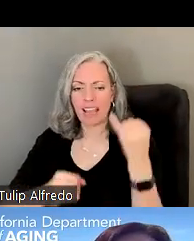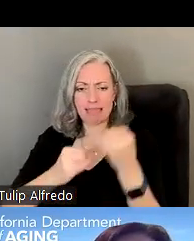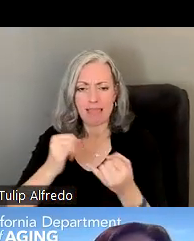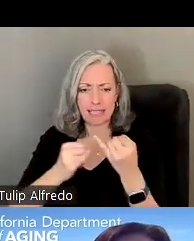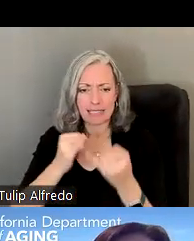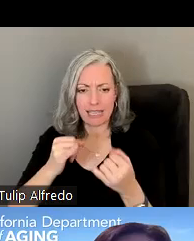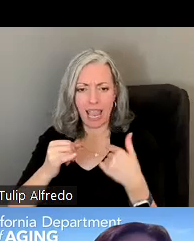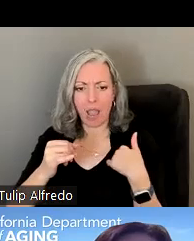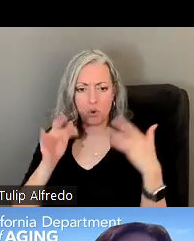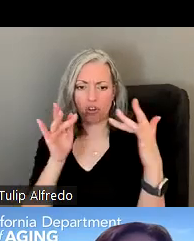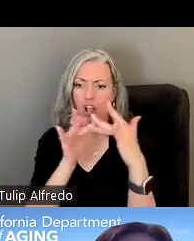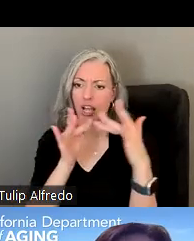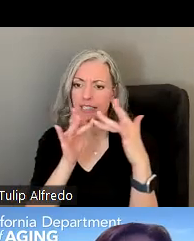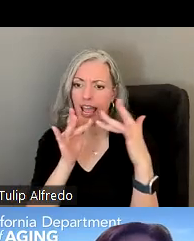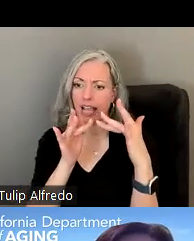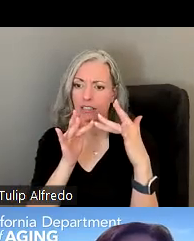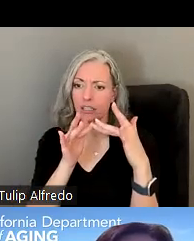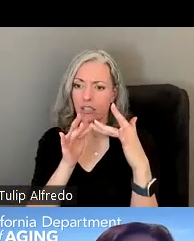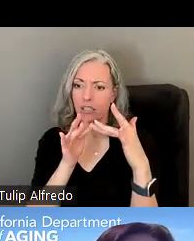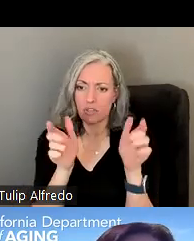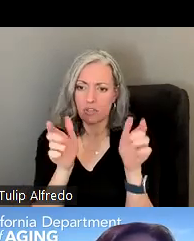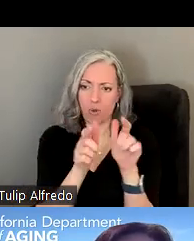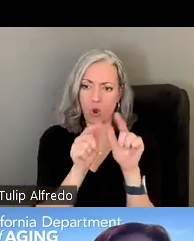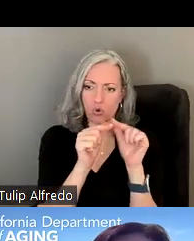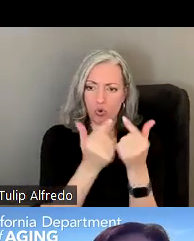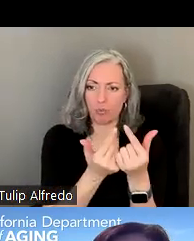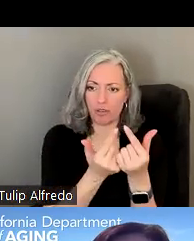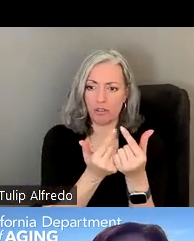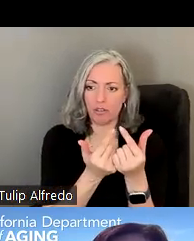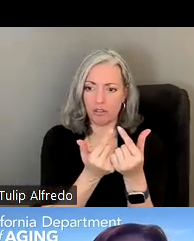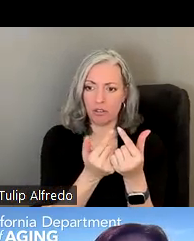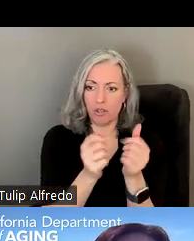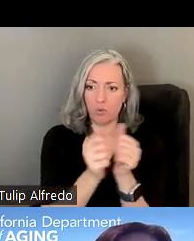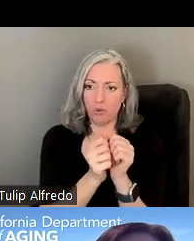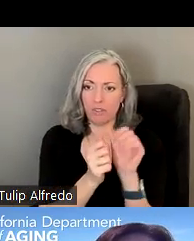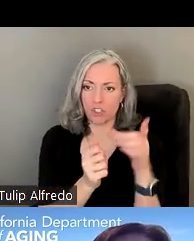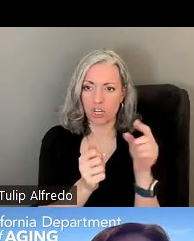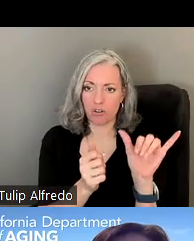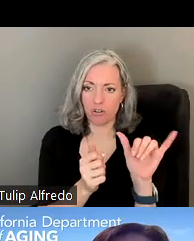I will reach out to the smaller group with Cheryl